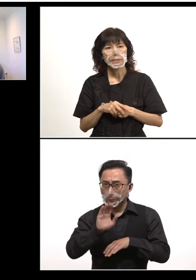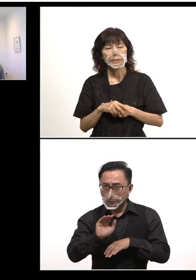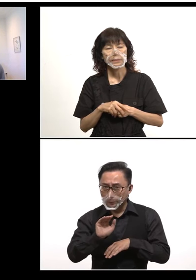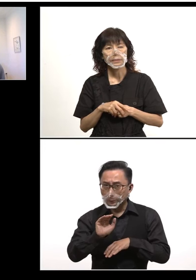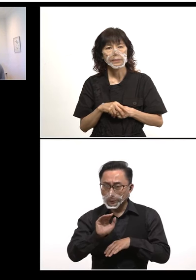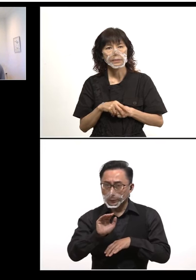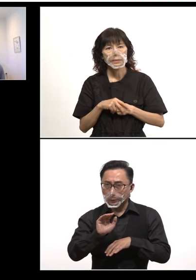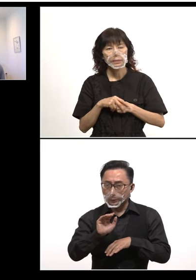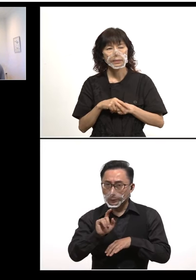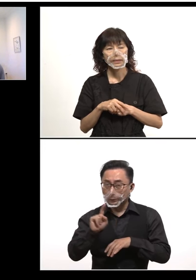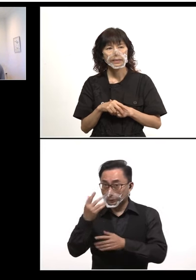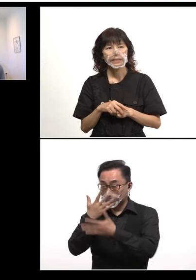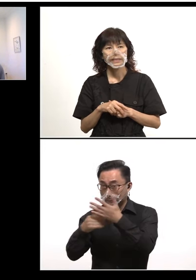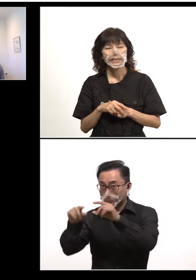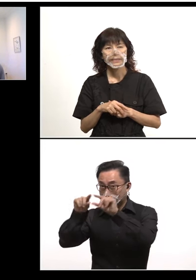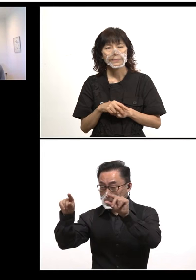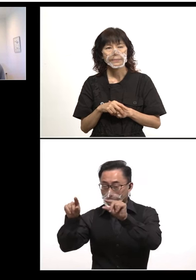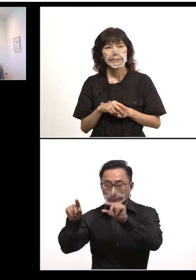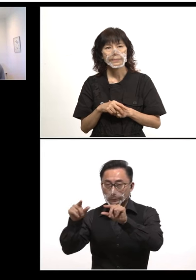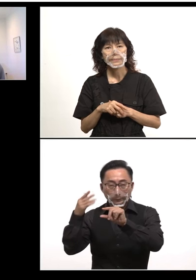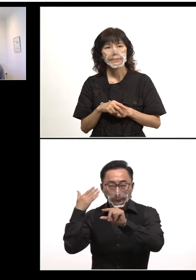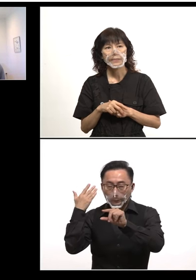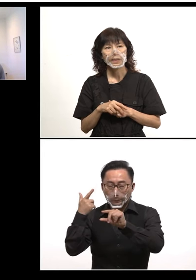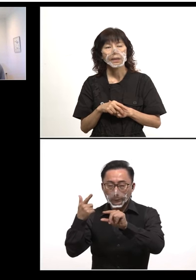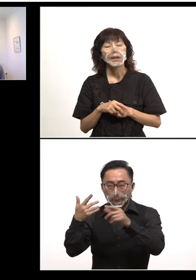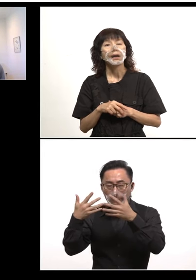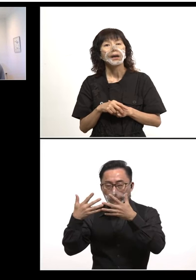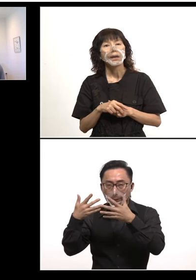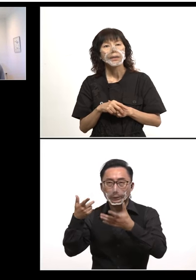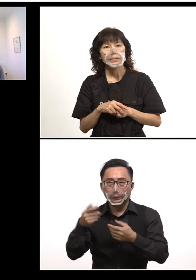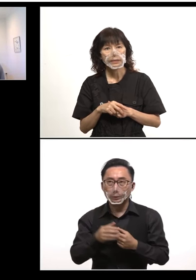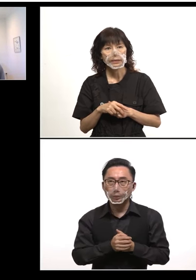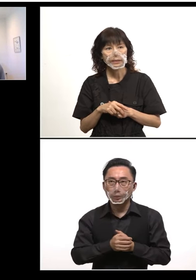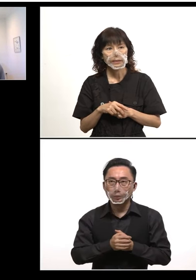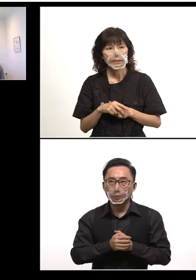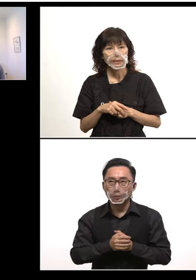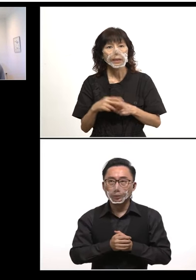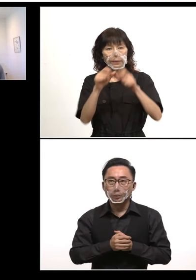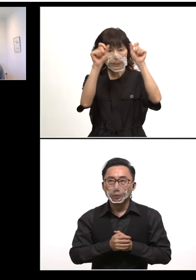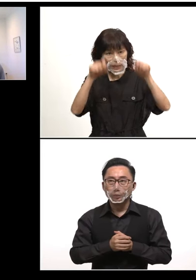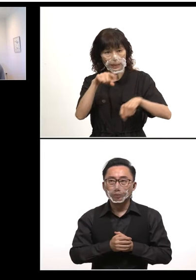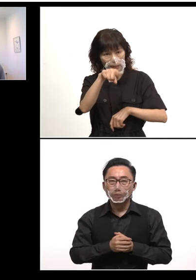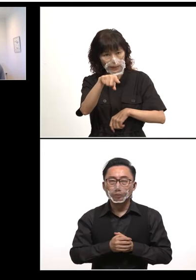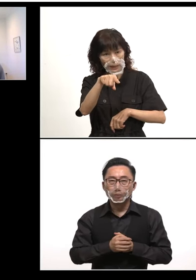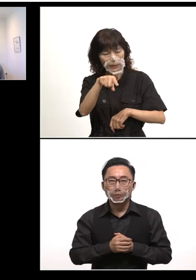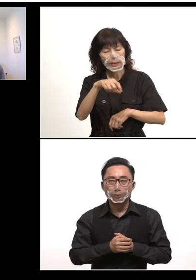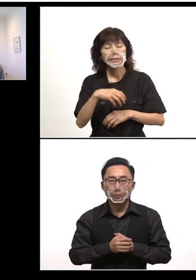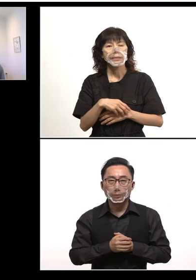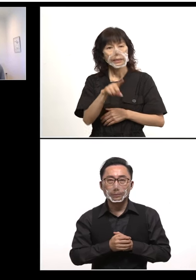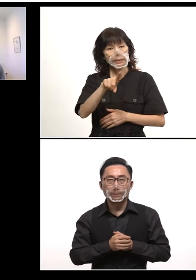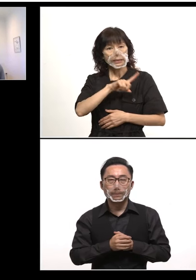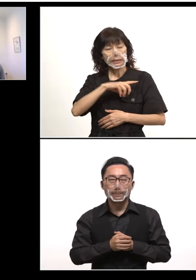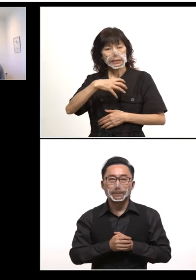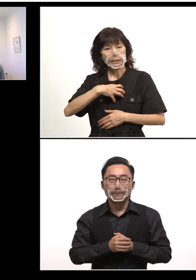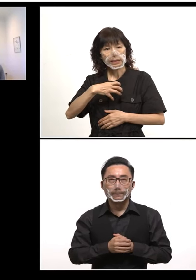So let's see if this works. The first question to you is, how How do you feel between the relationship that